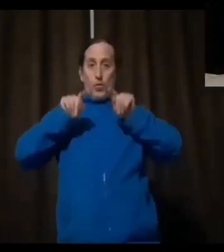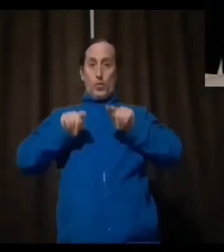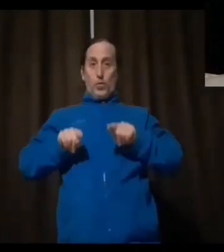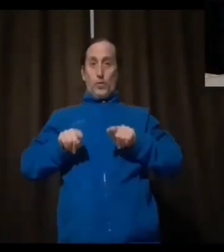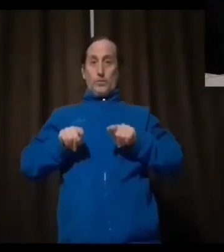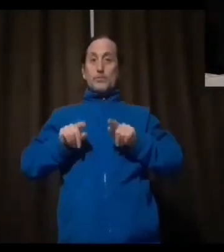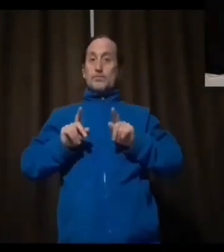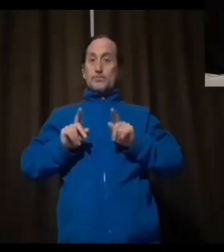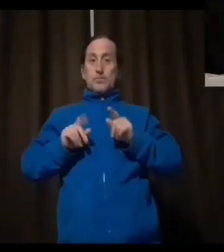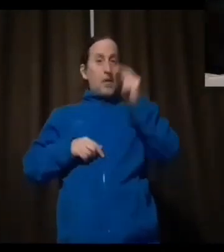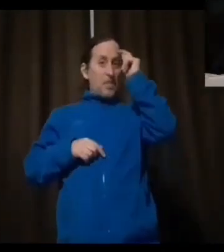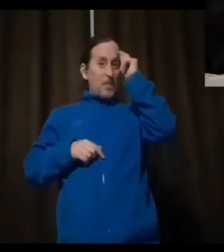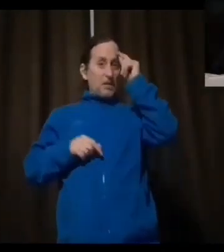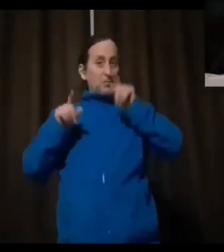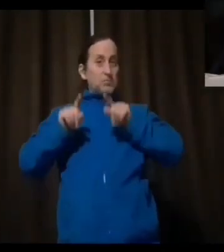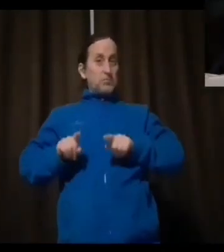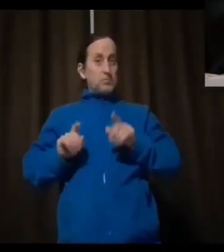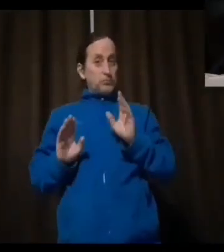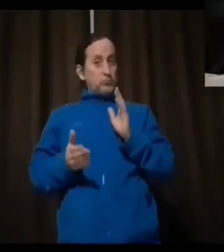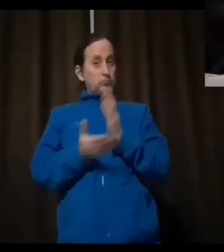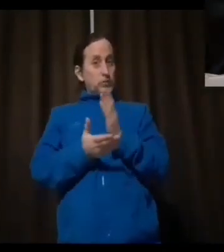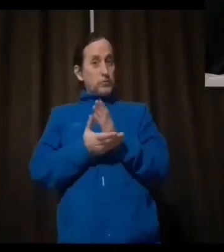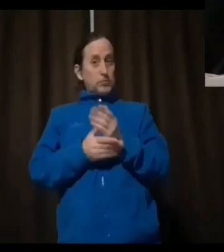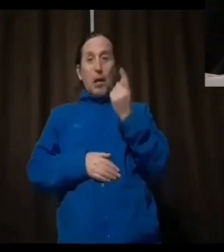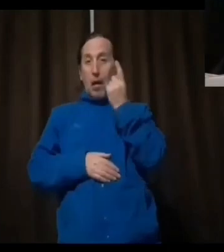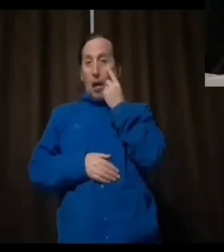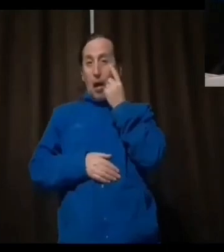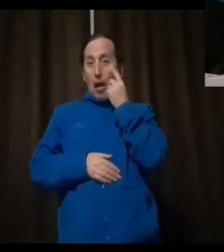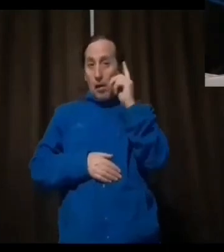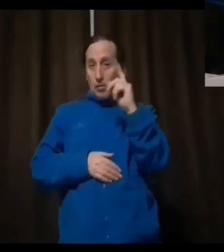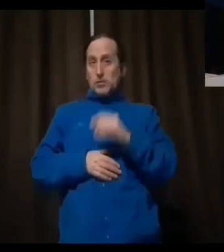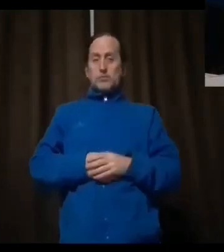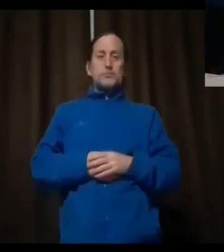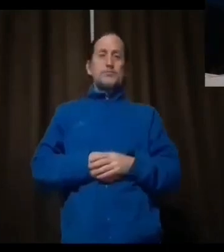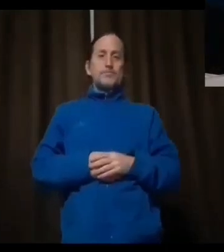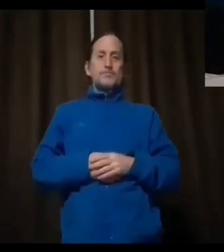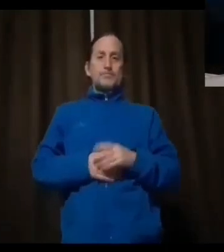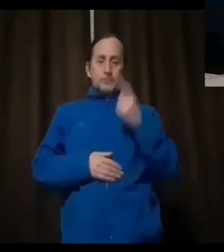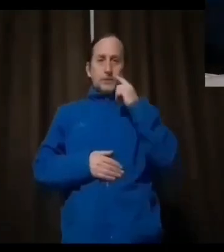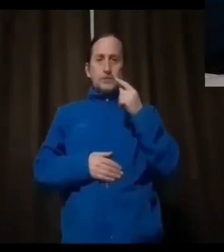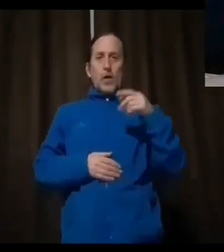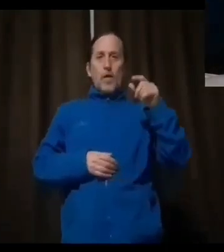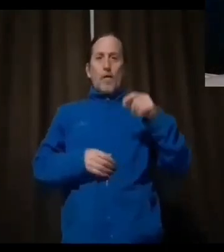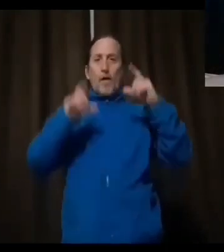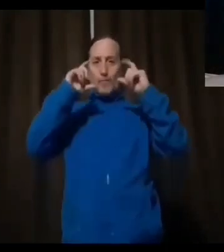see. We'll take out this photosensitive material, and what do we have?